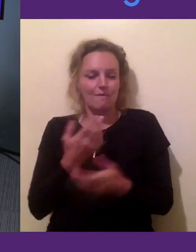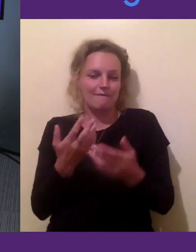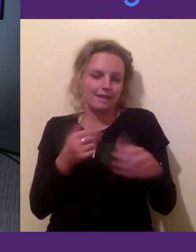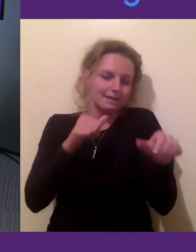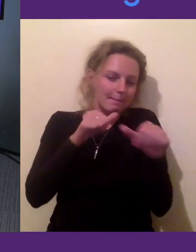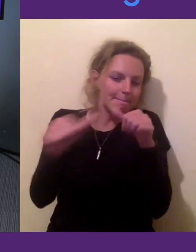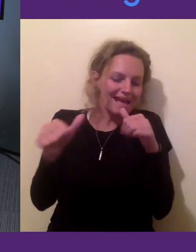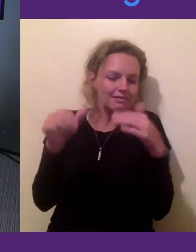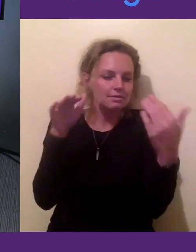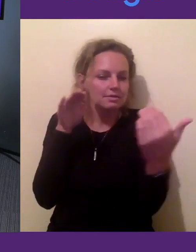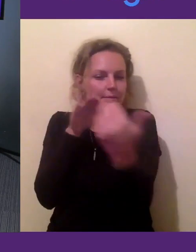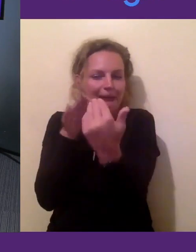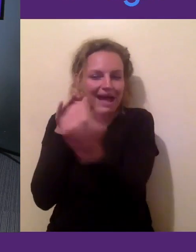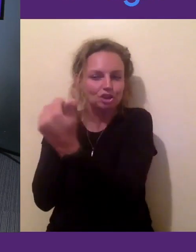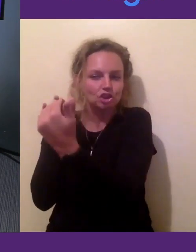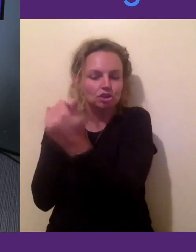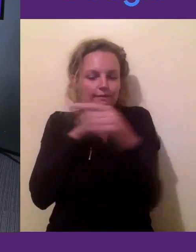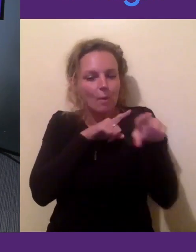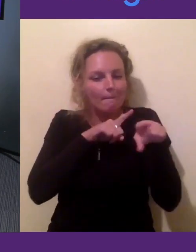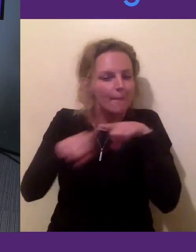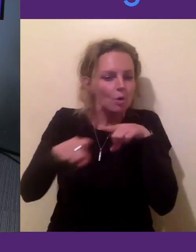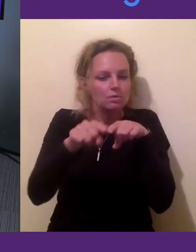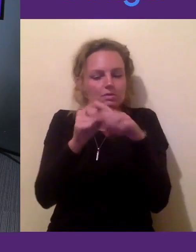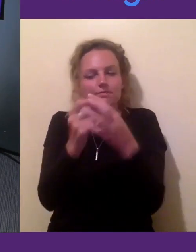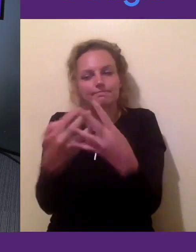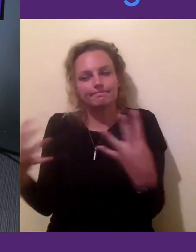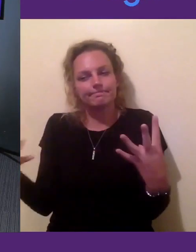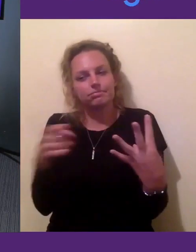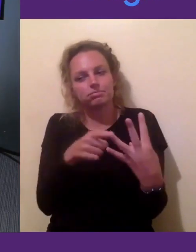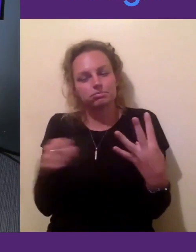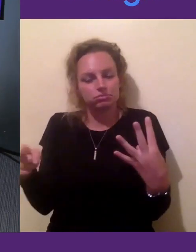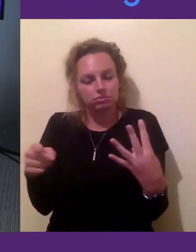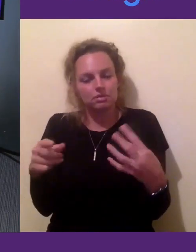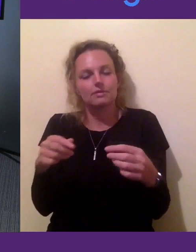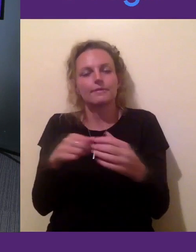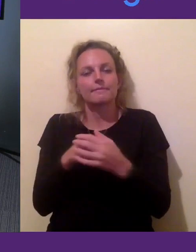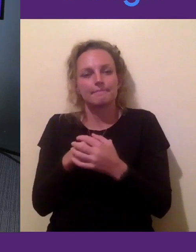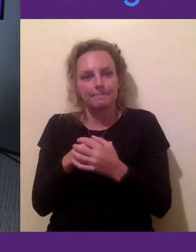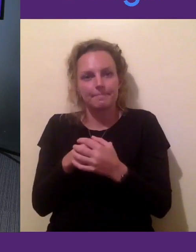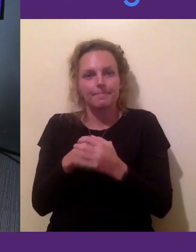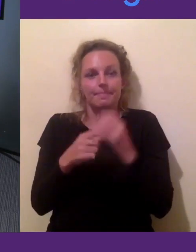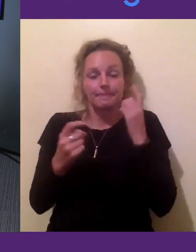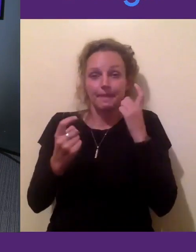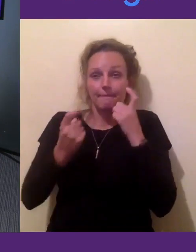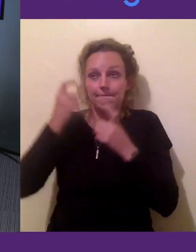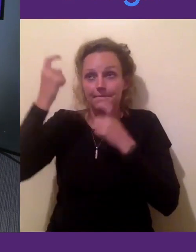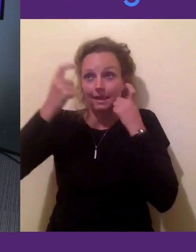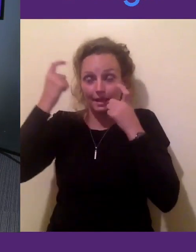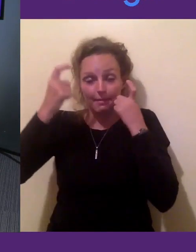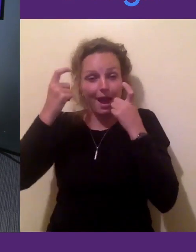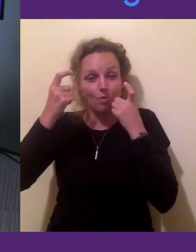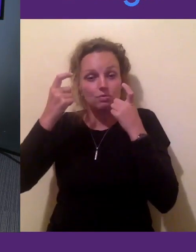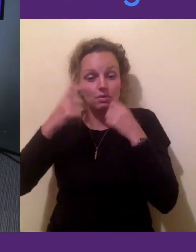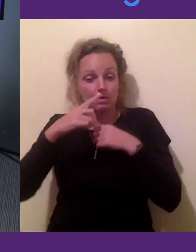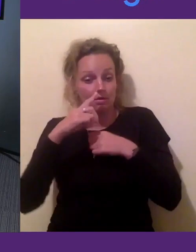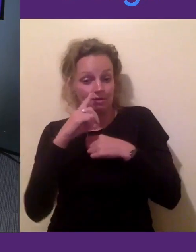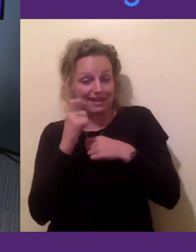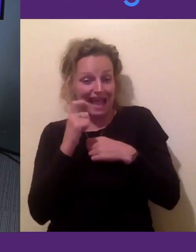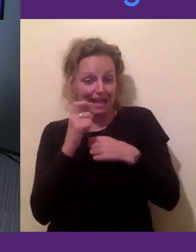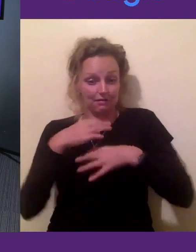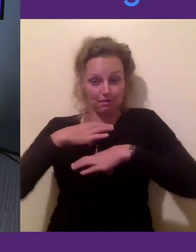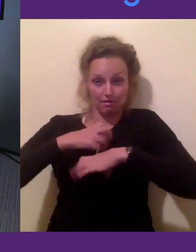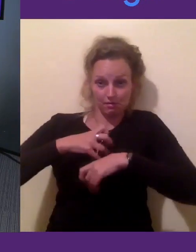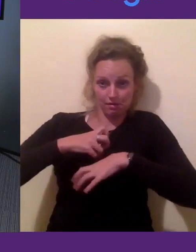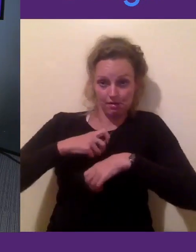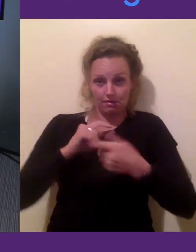actually knowing that it is only a best fit, but actually looking to have customization options in there that allow a user to define